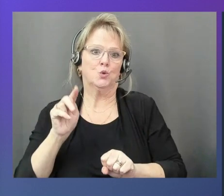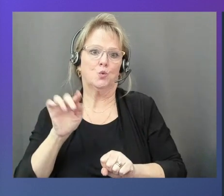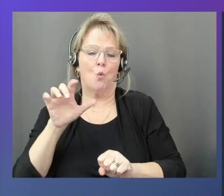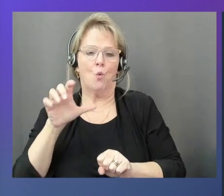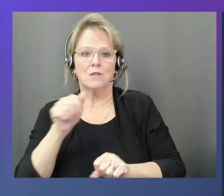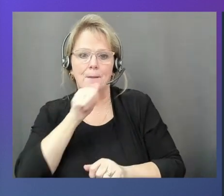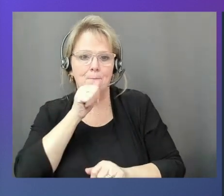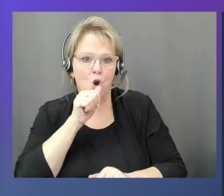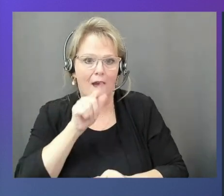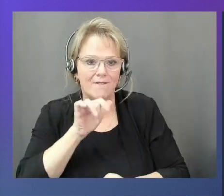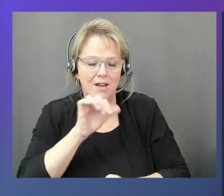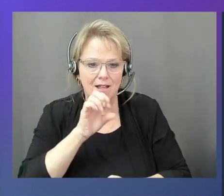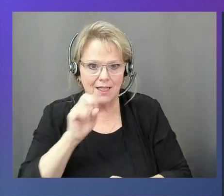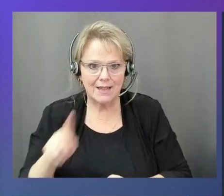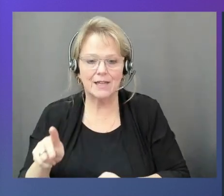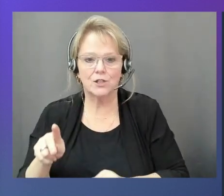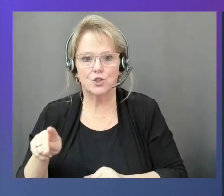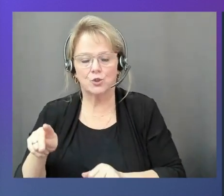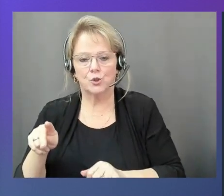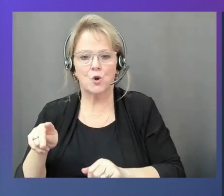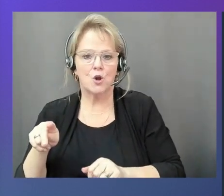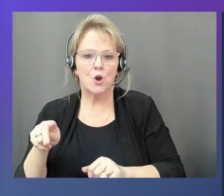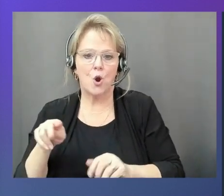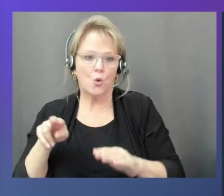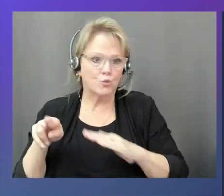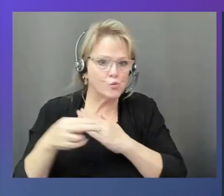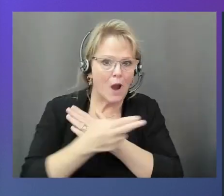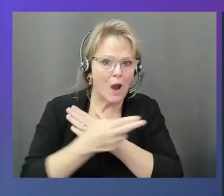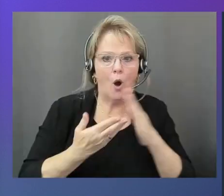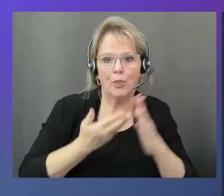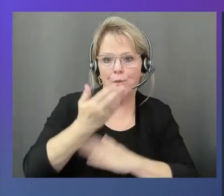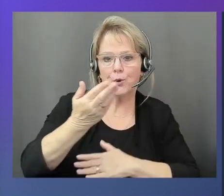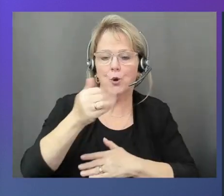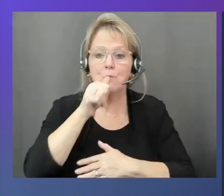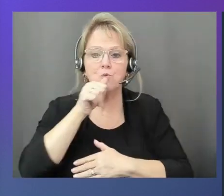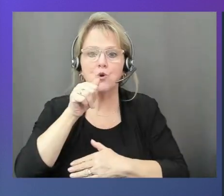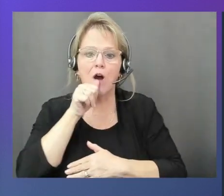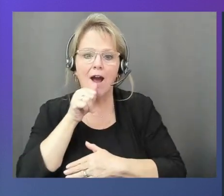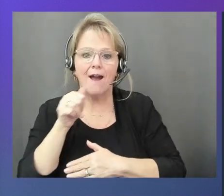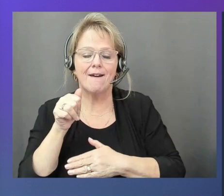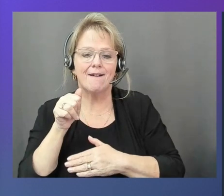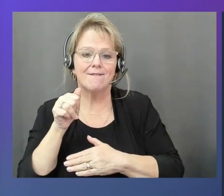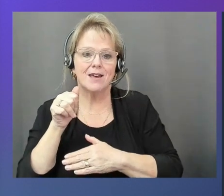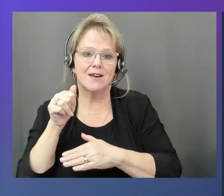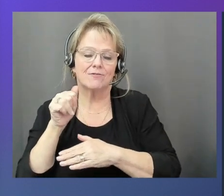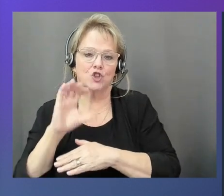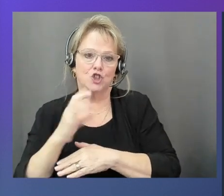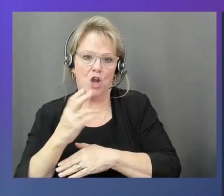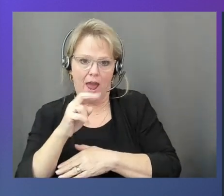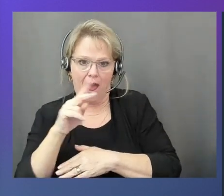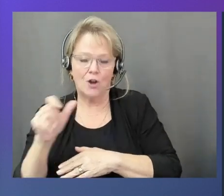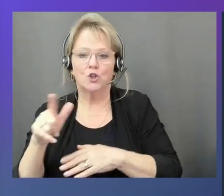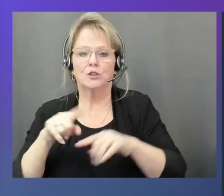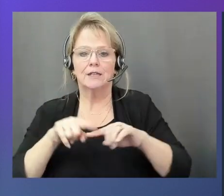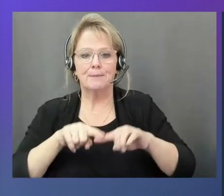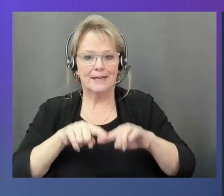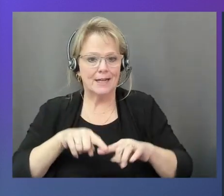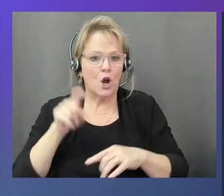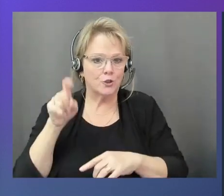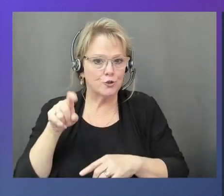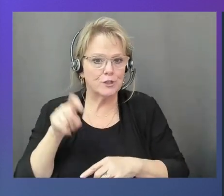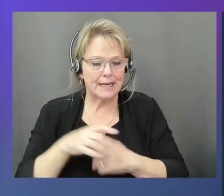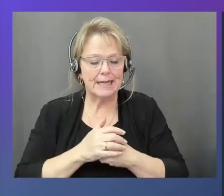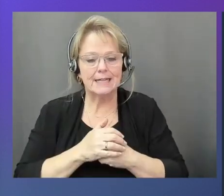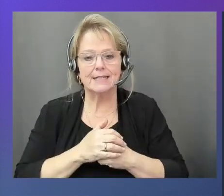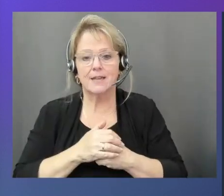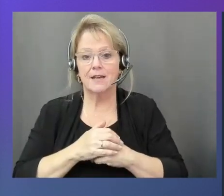route traffic through an entirely private channel. So depending on your requirements, depending on your needs, if your